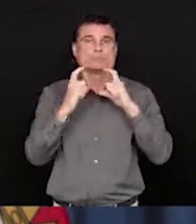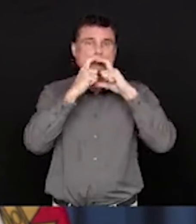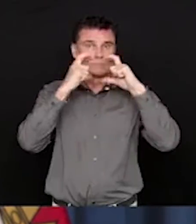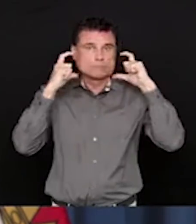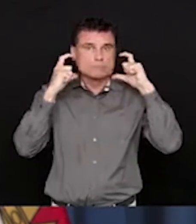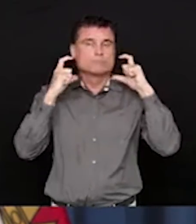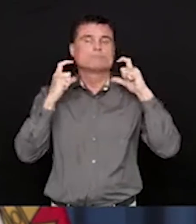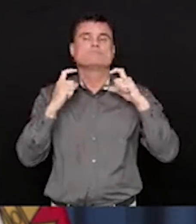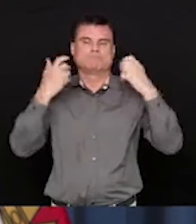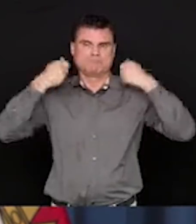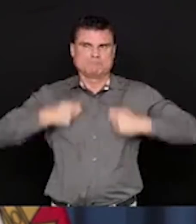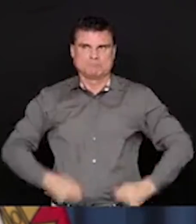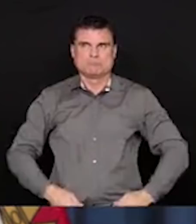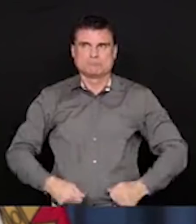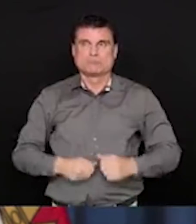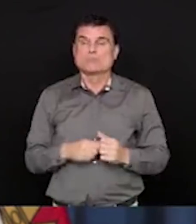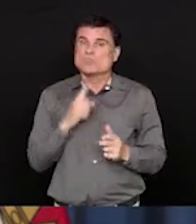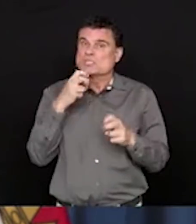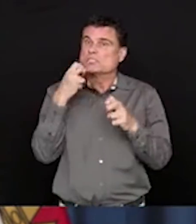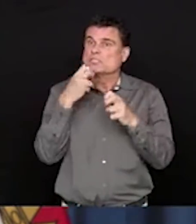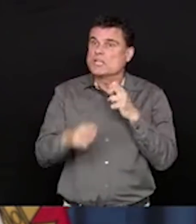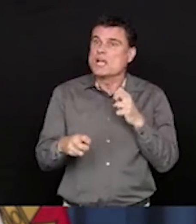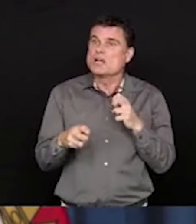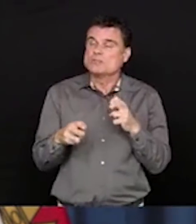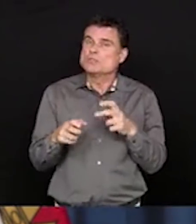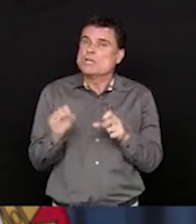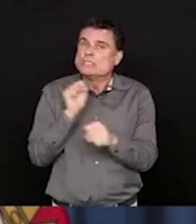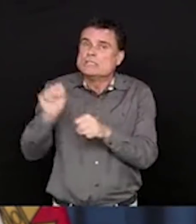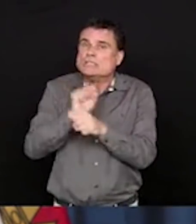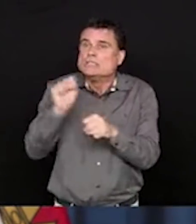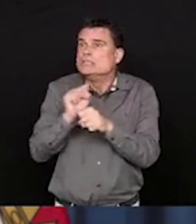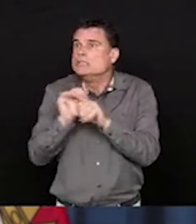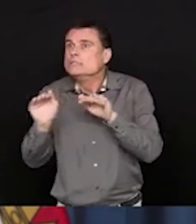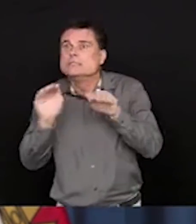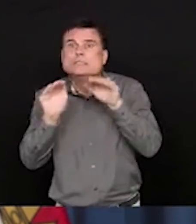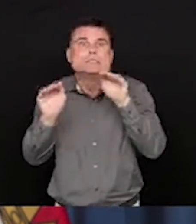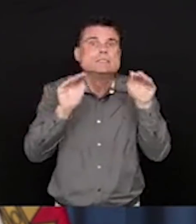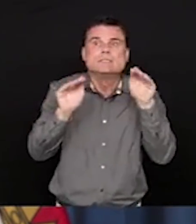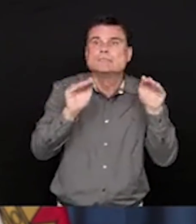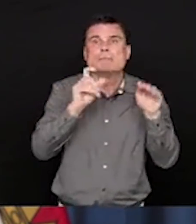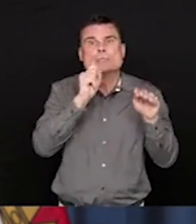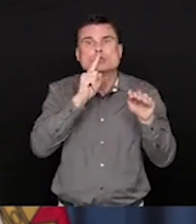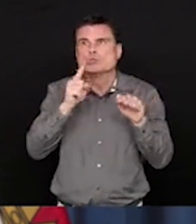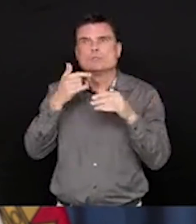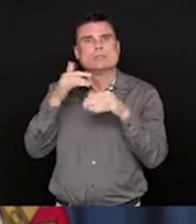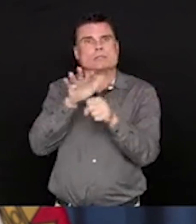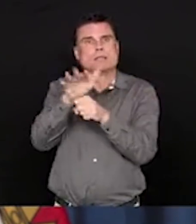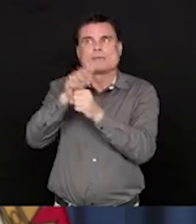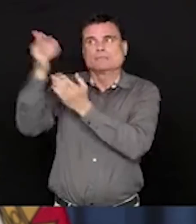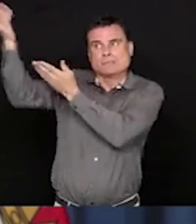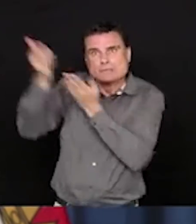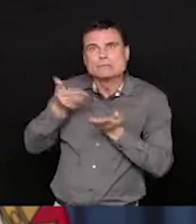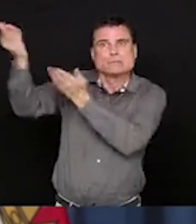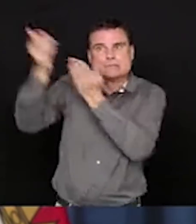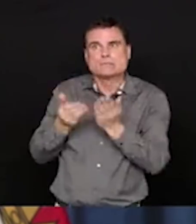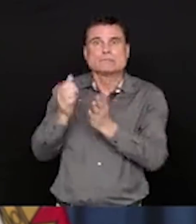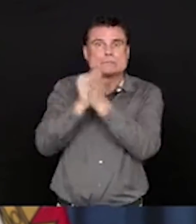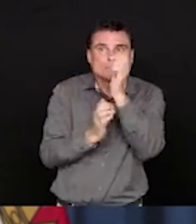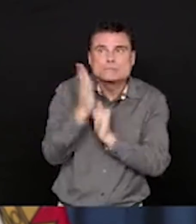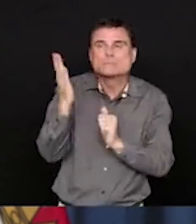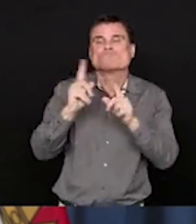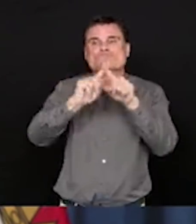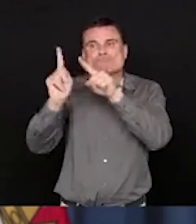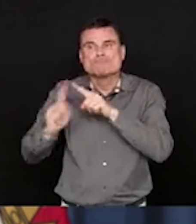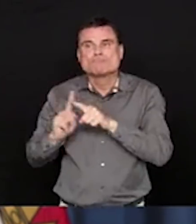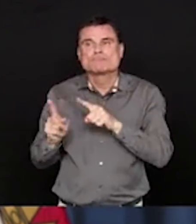obtain PPE. Since my last update on Friday, we've received a small supply from the federal government. We've also received a significant